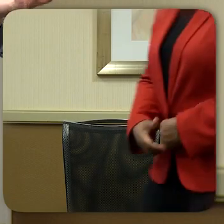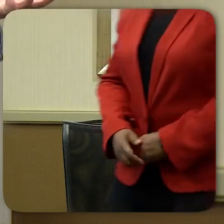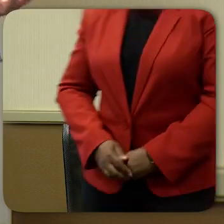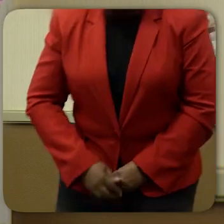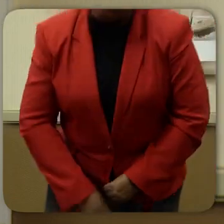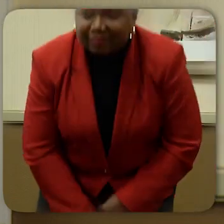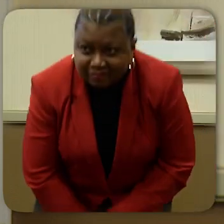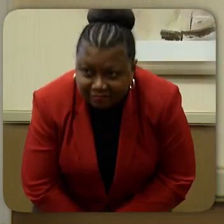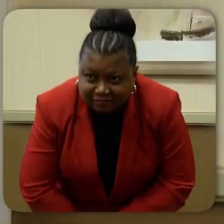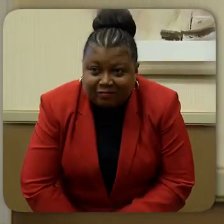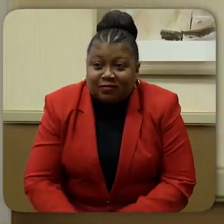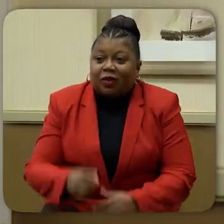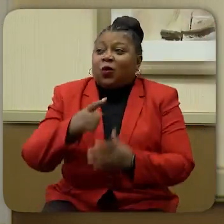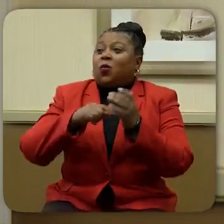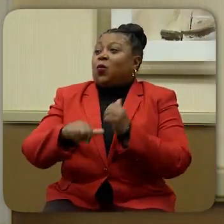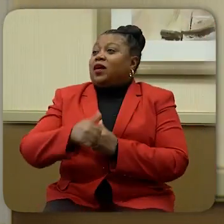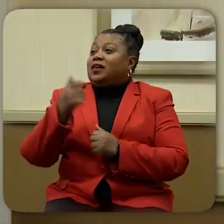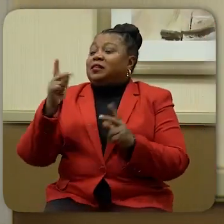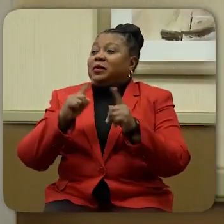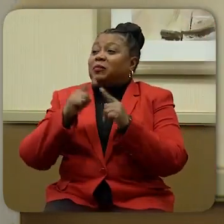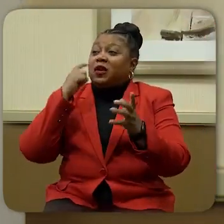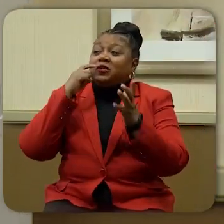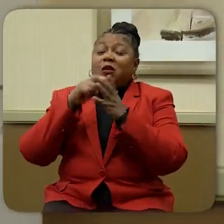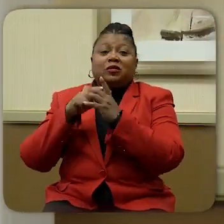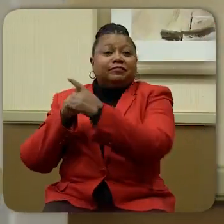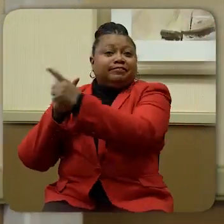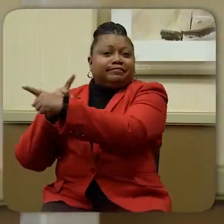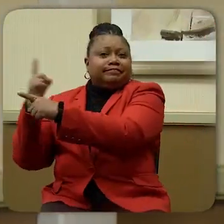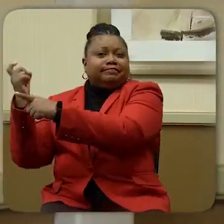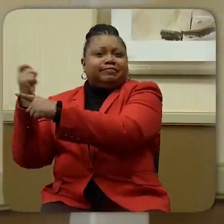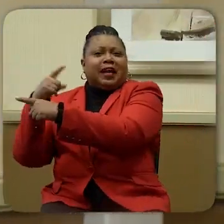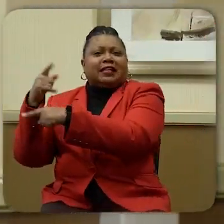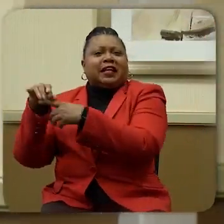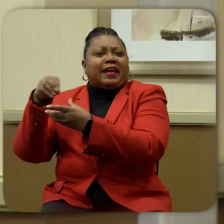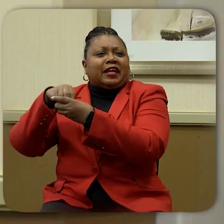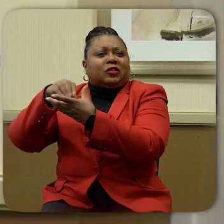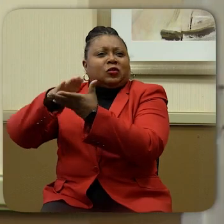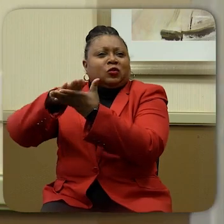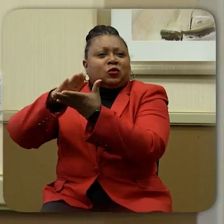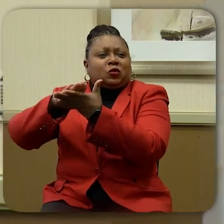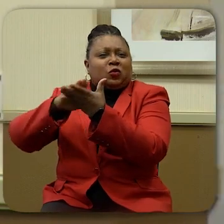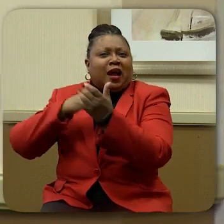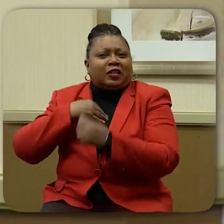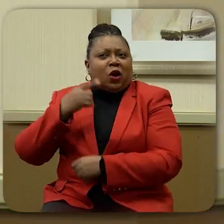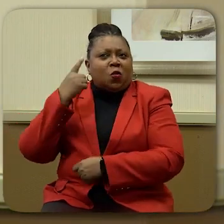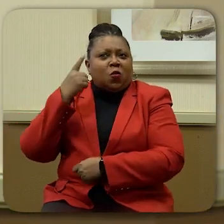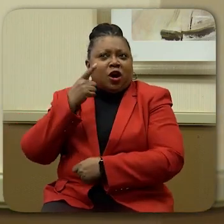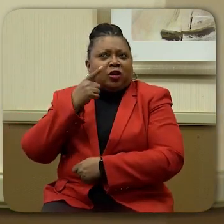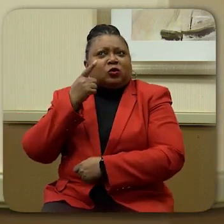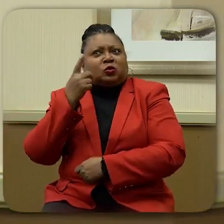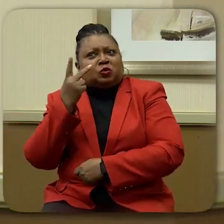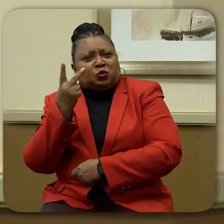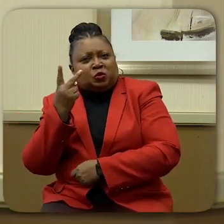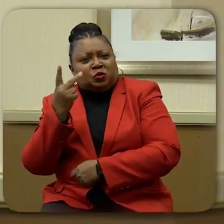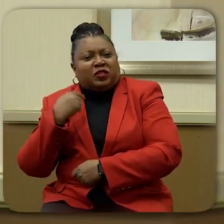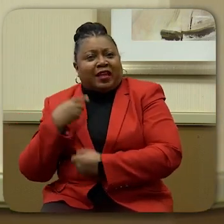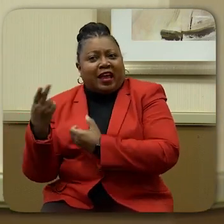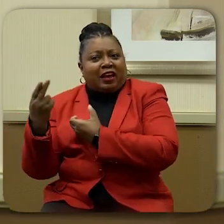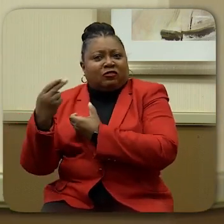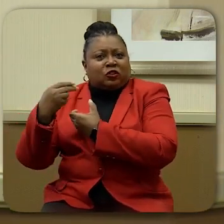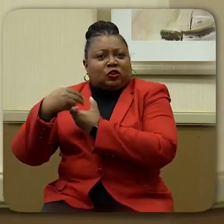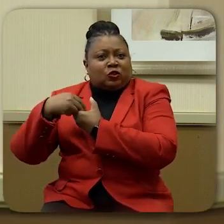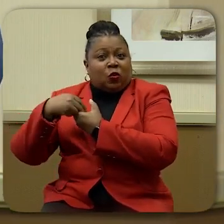noticing that's happening? Yeah. I just found in the schools, I know 1 or 2, and they have